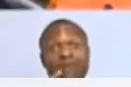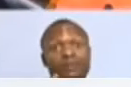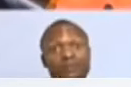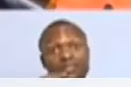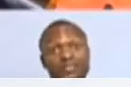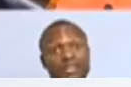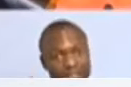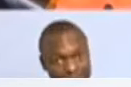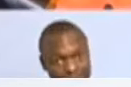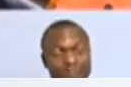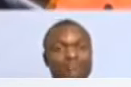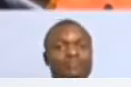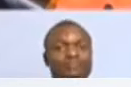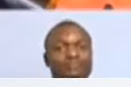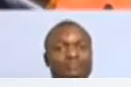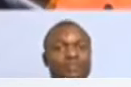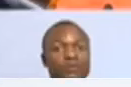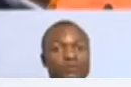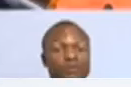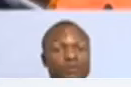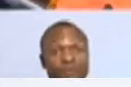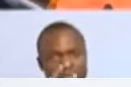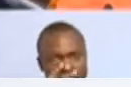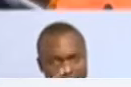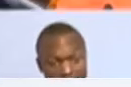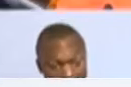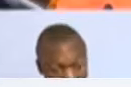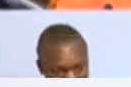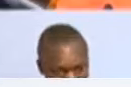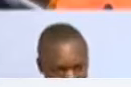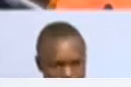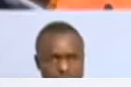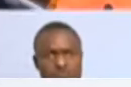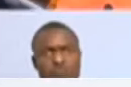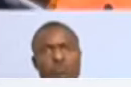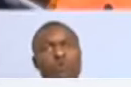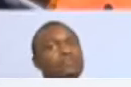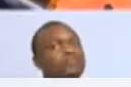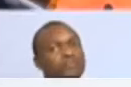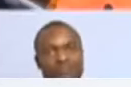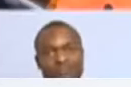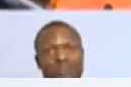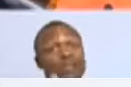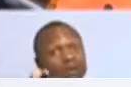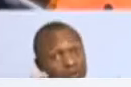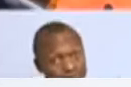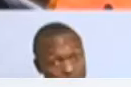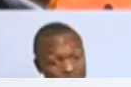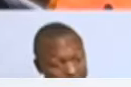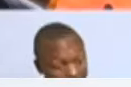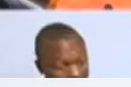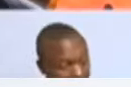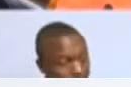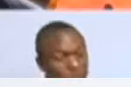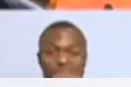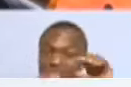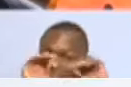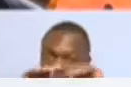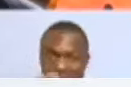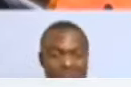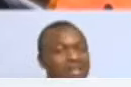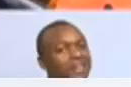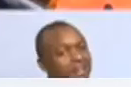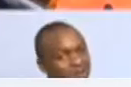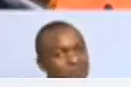here, we are looking at the areas which were not covered, and we want the country to be treated in an equitable